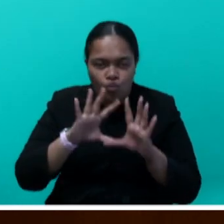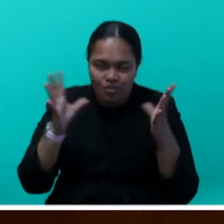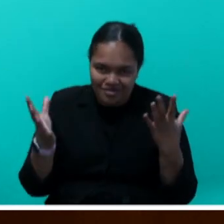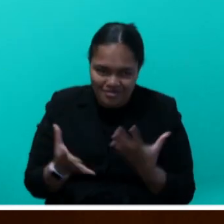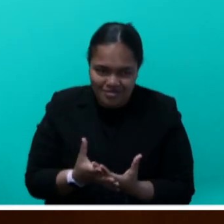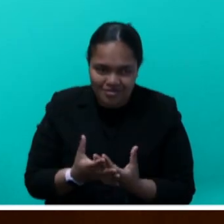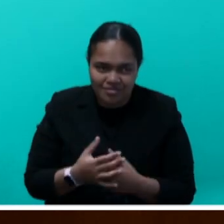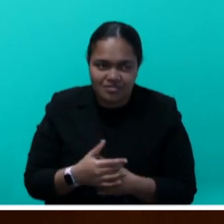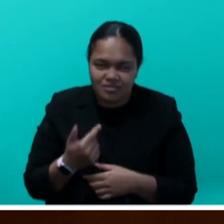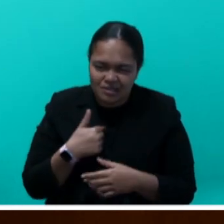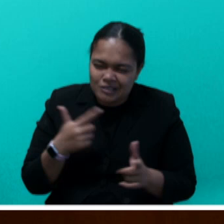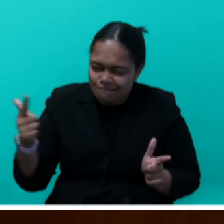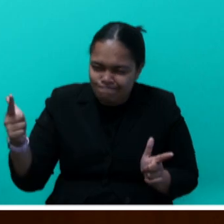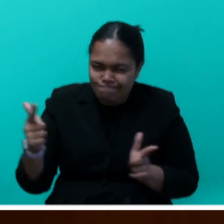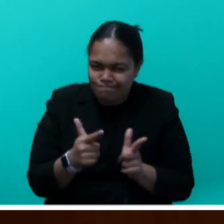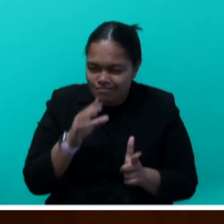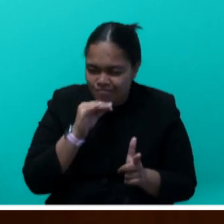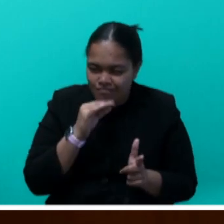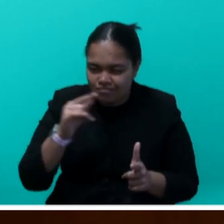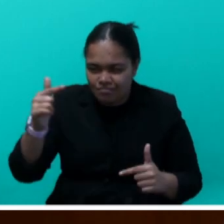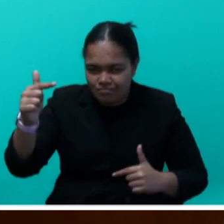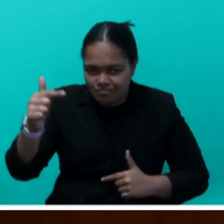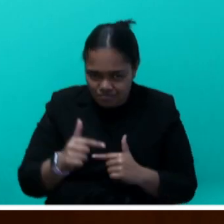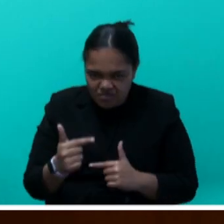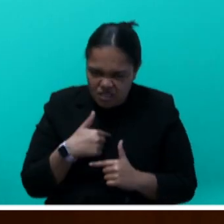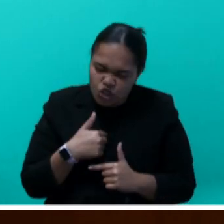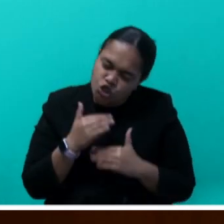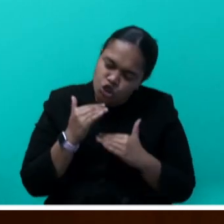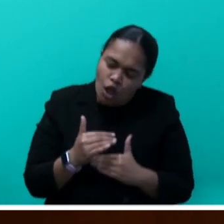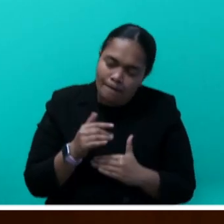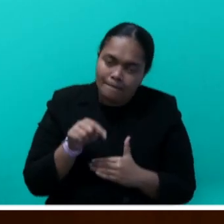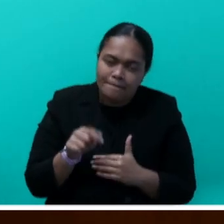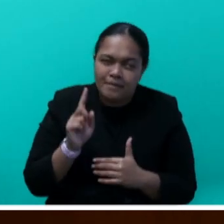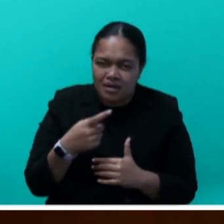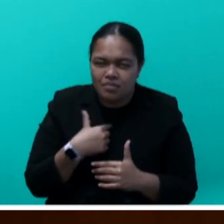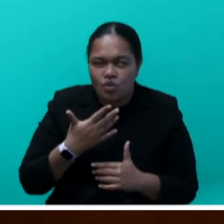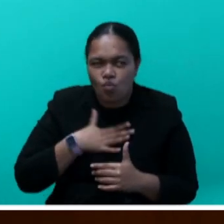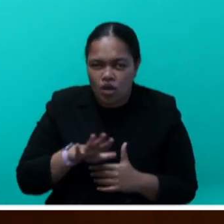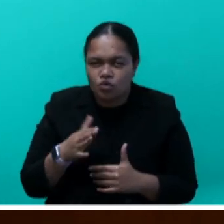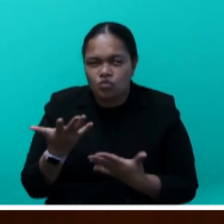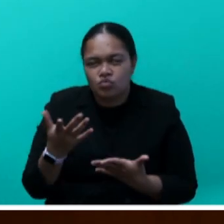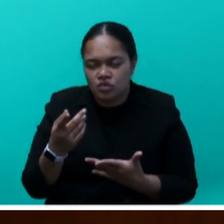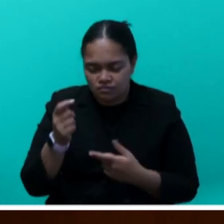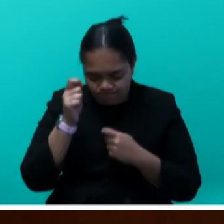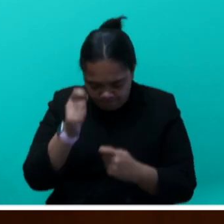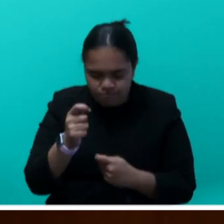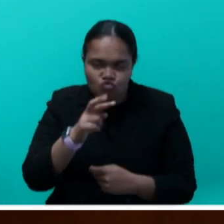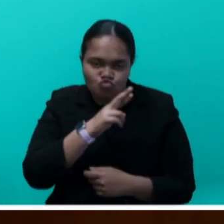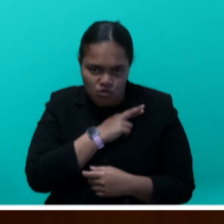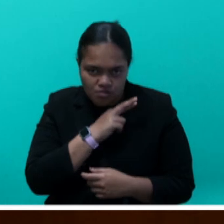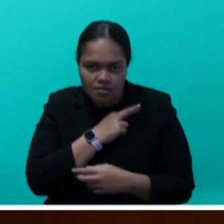hijacked by time, but I will stop here. But I would like to pay my respects again to